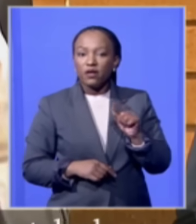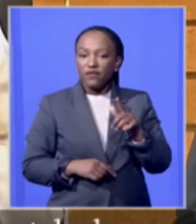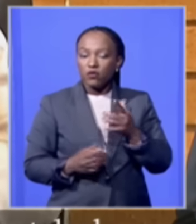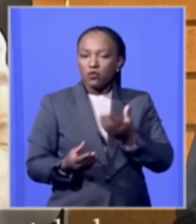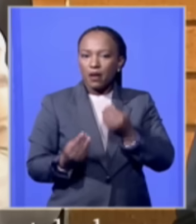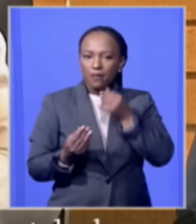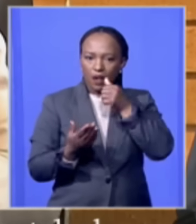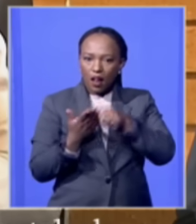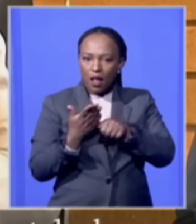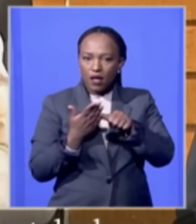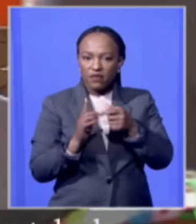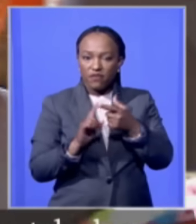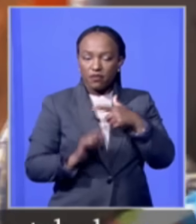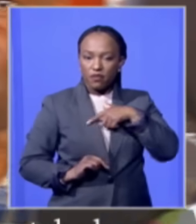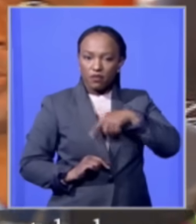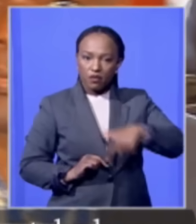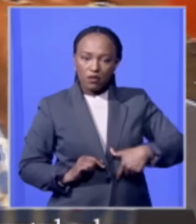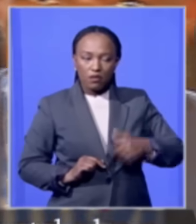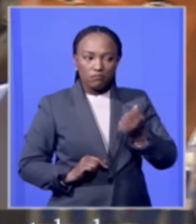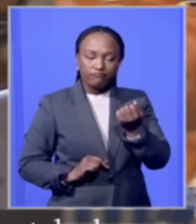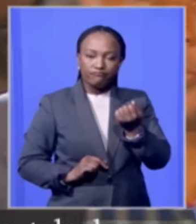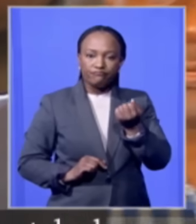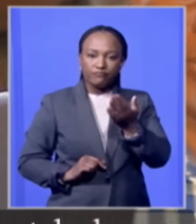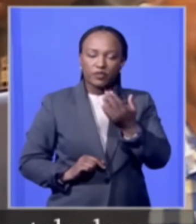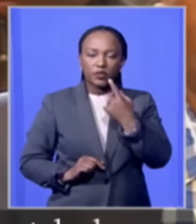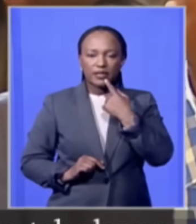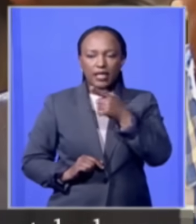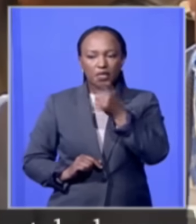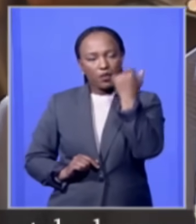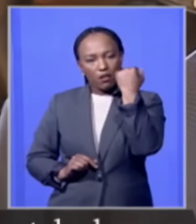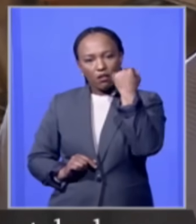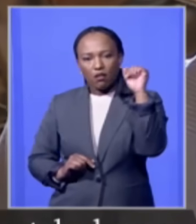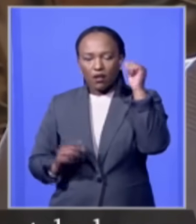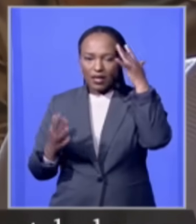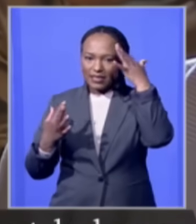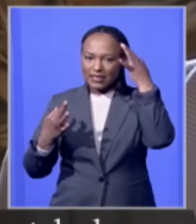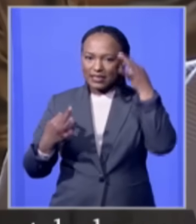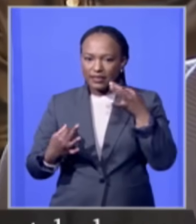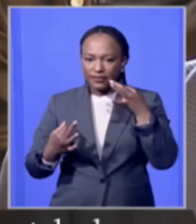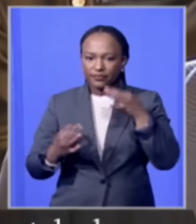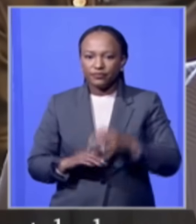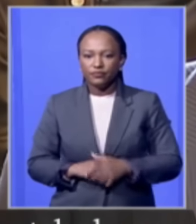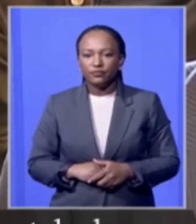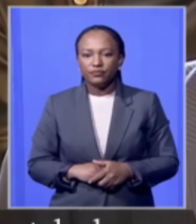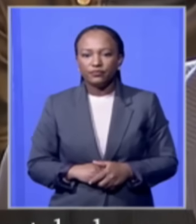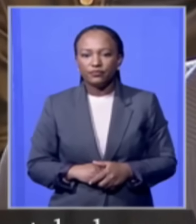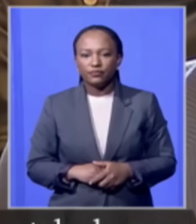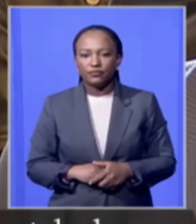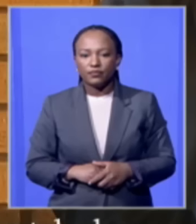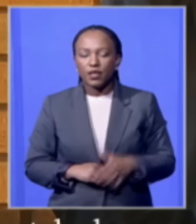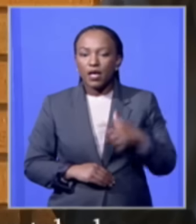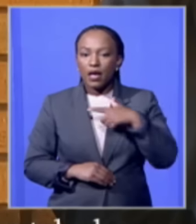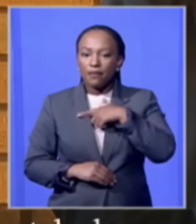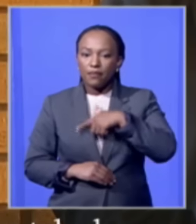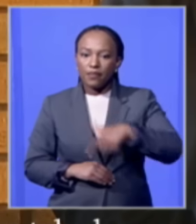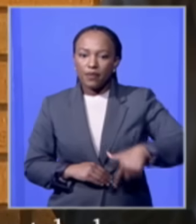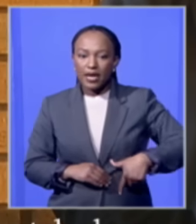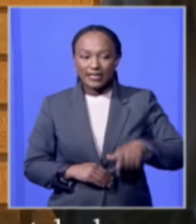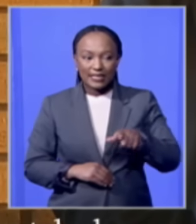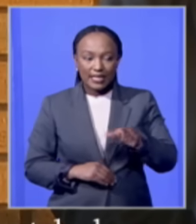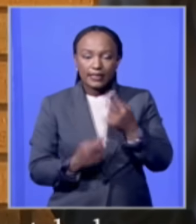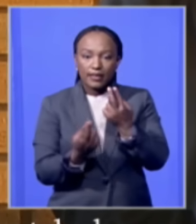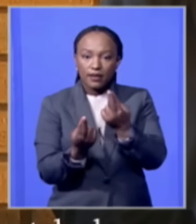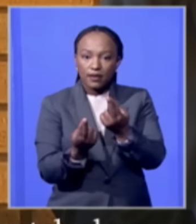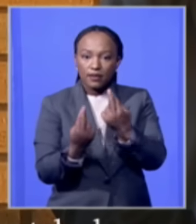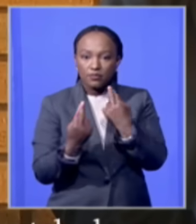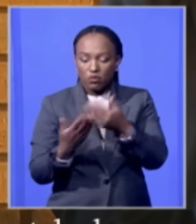tšwa go mopresidente ka maikemišetšo a bona a go ganetša sephetho sa gago. The president has responded or he